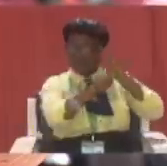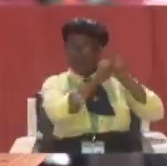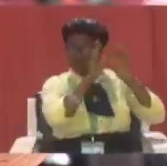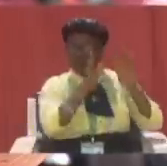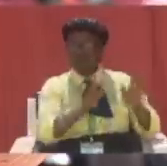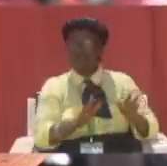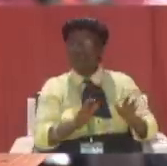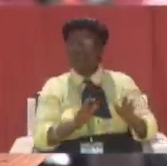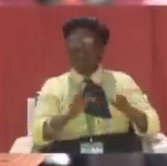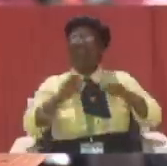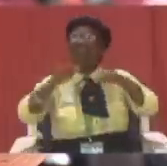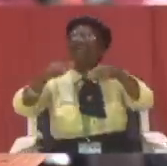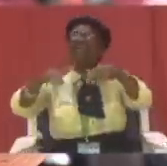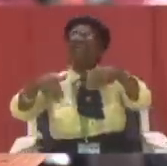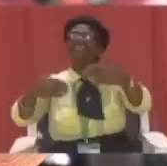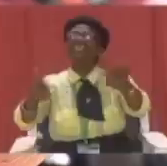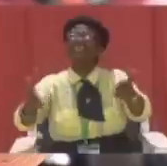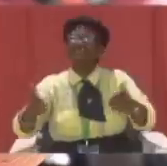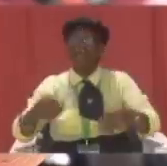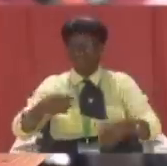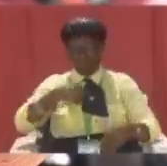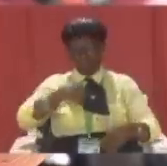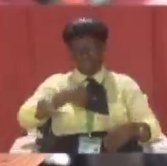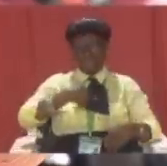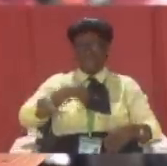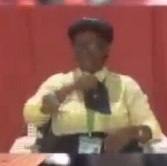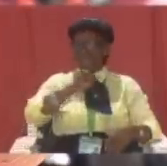"Give me a sign.